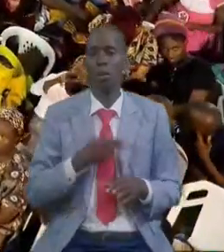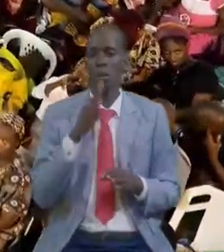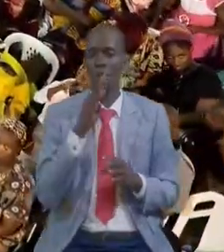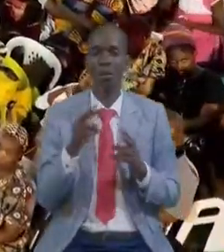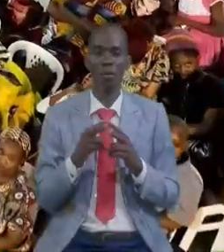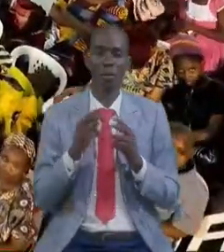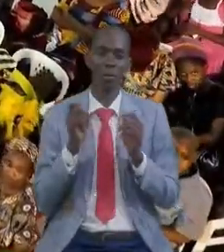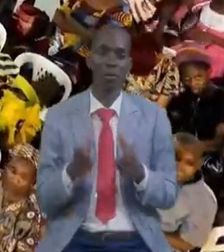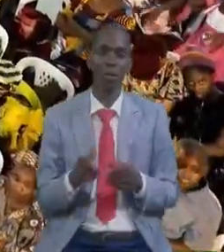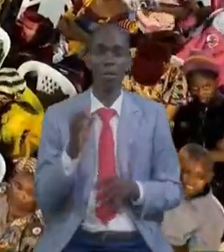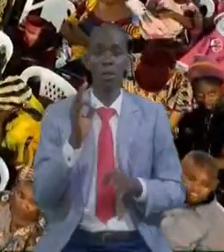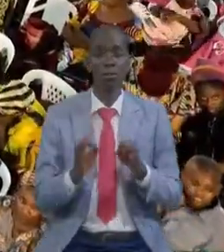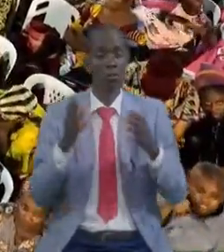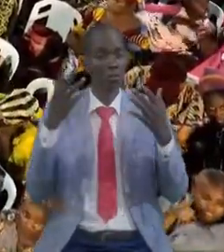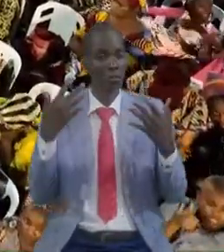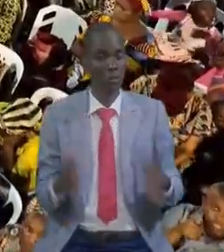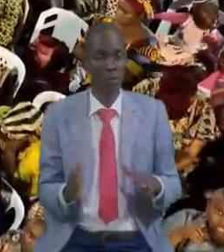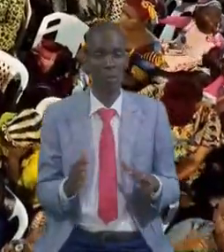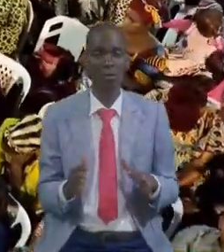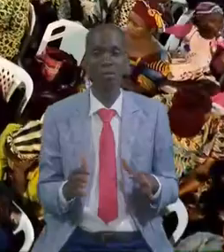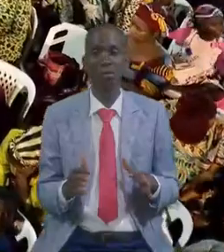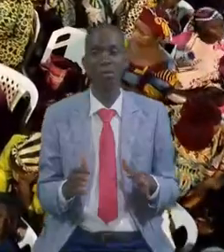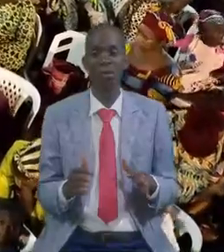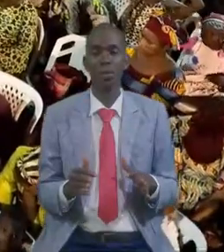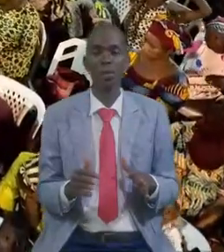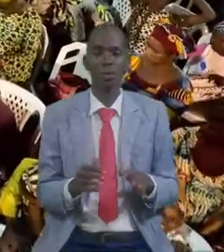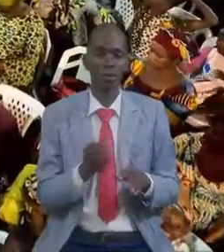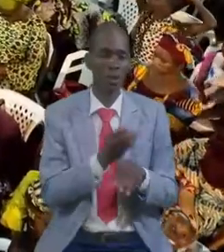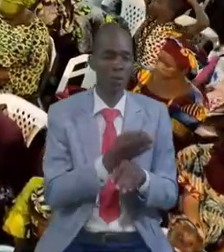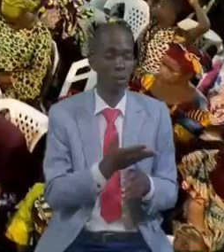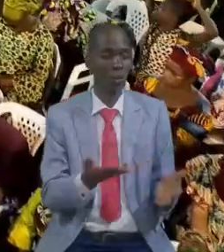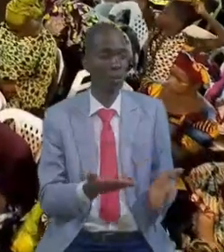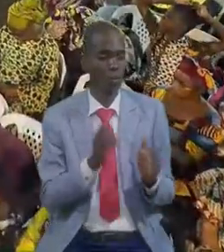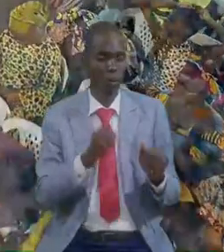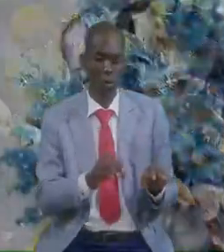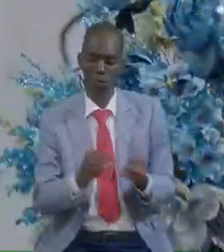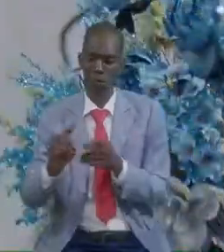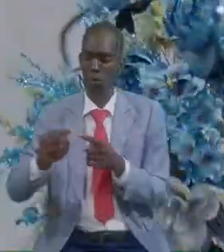true in your own cluster, you go to the next cluster to assist them.